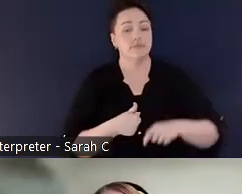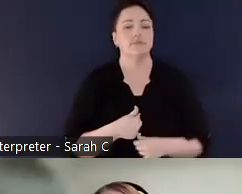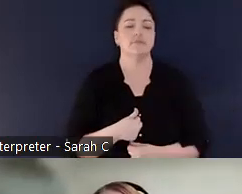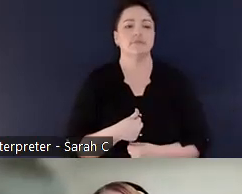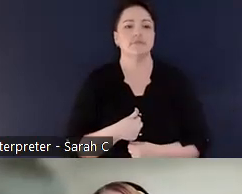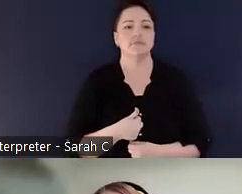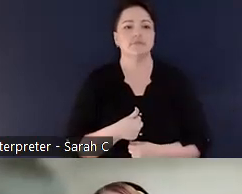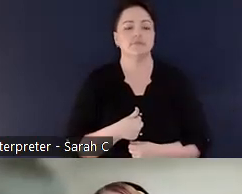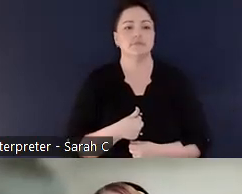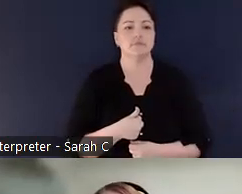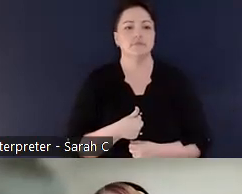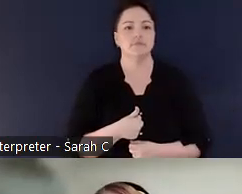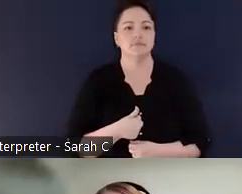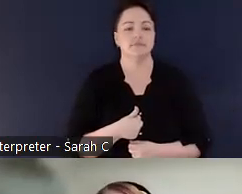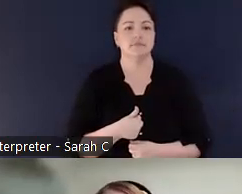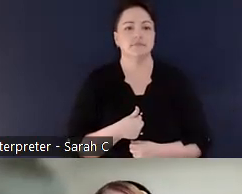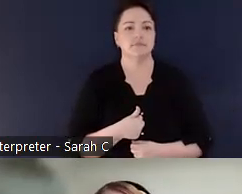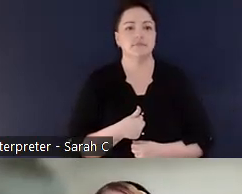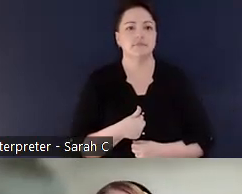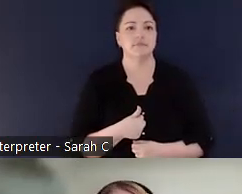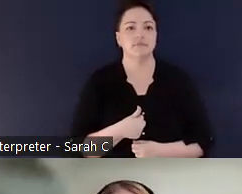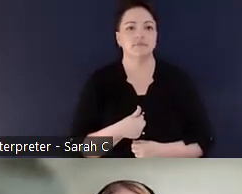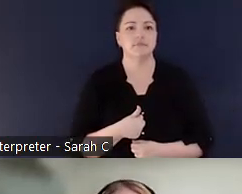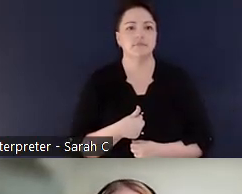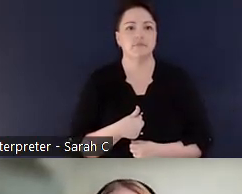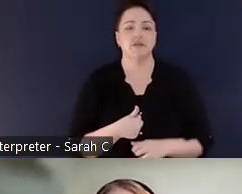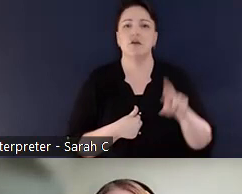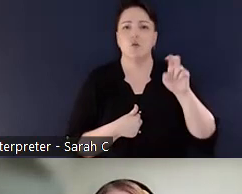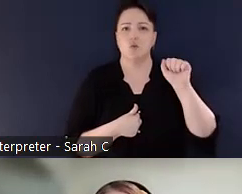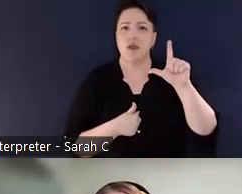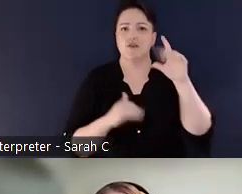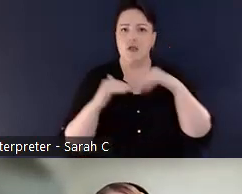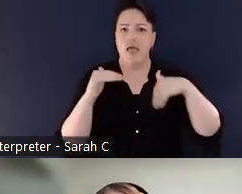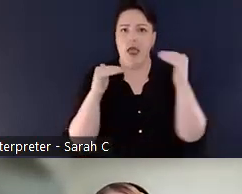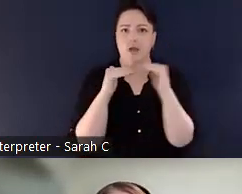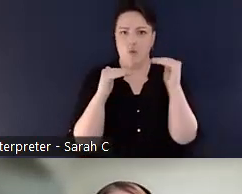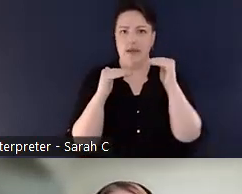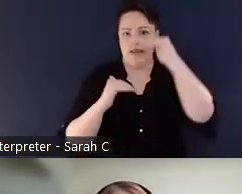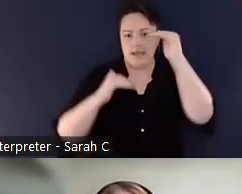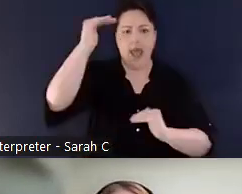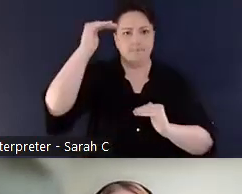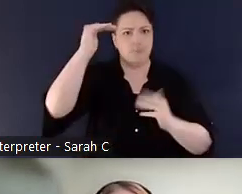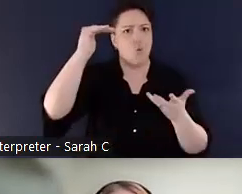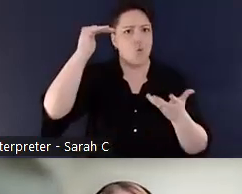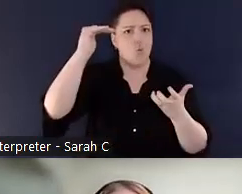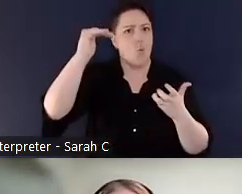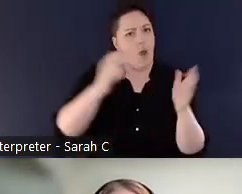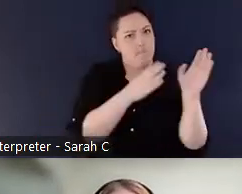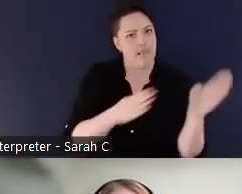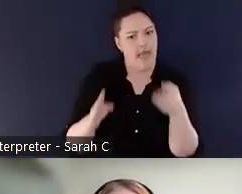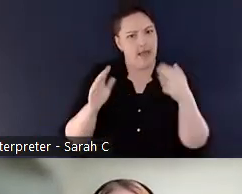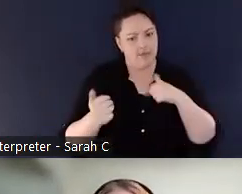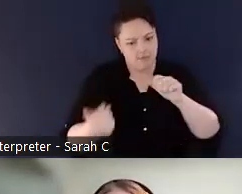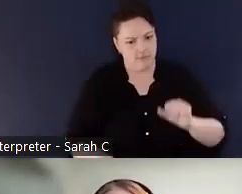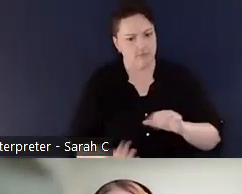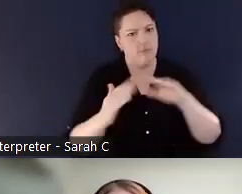mentioned, is to develop plans to close the racial equity gap. We also are looking for this call